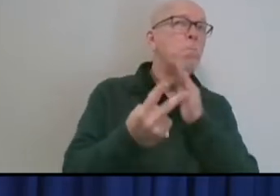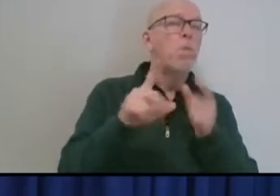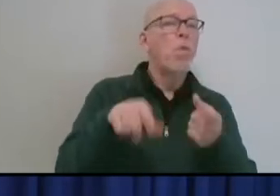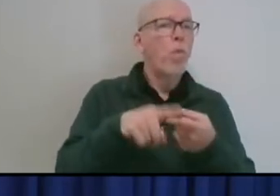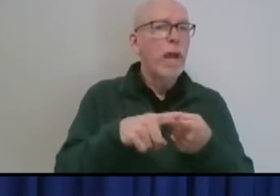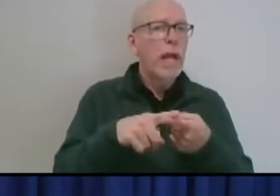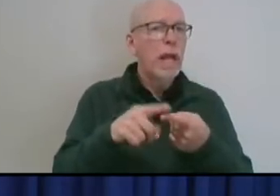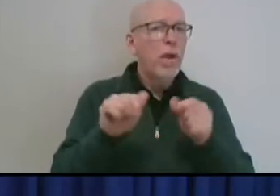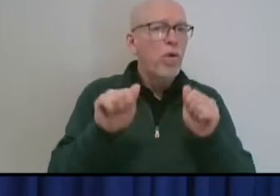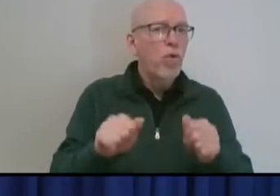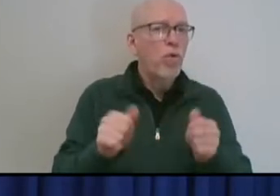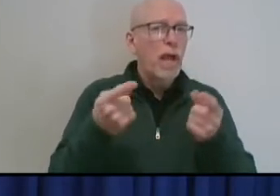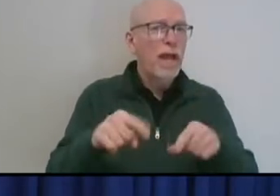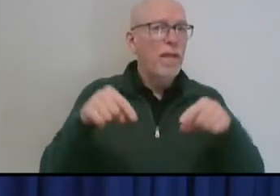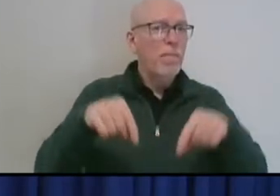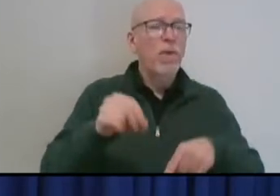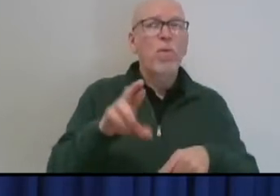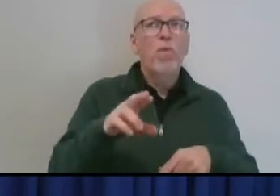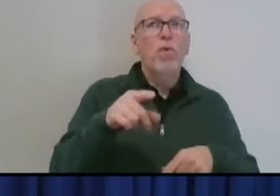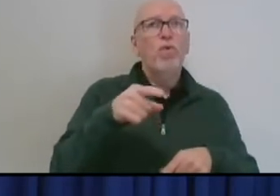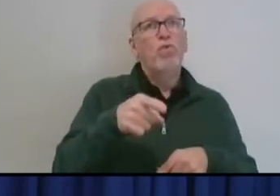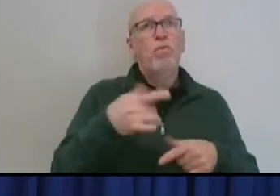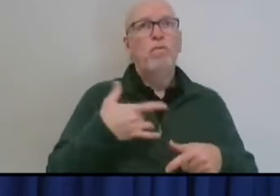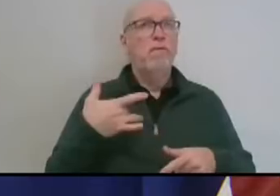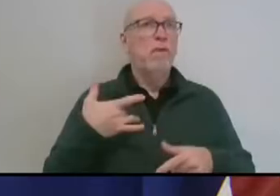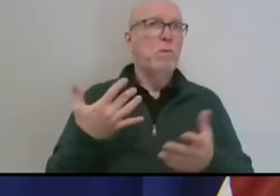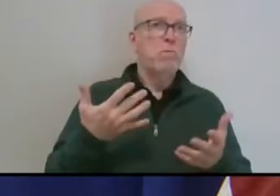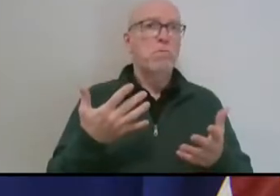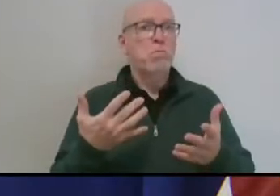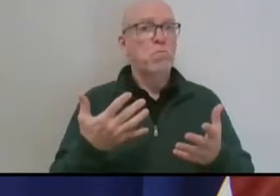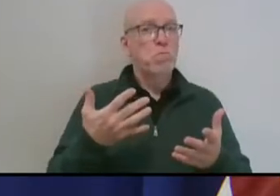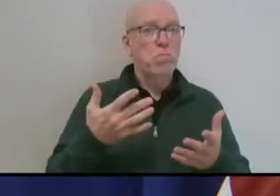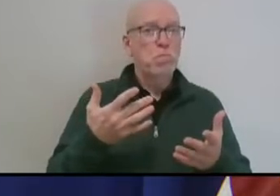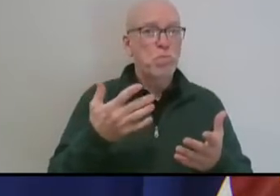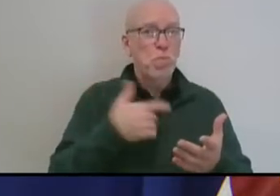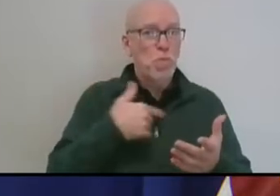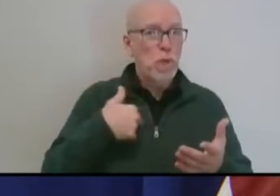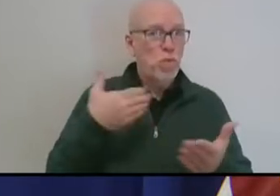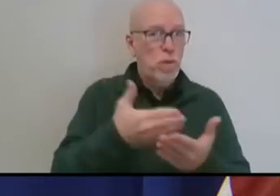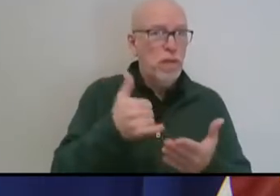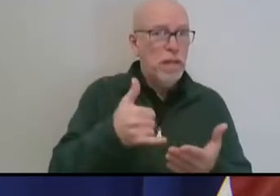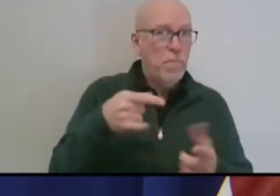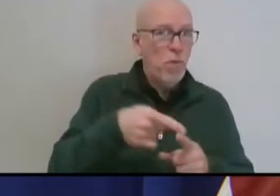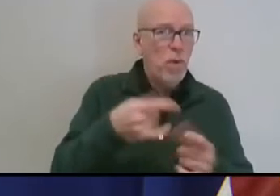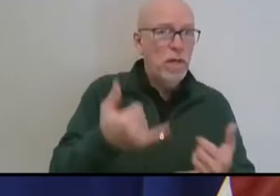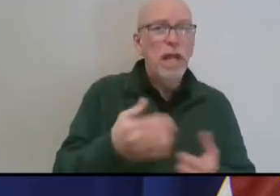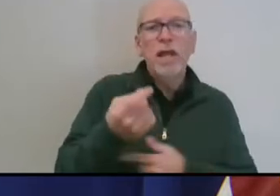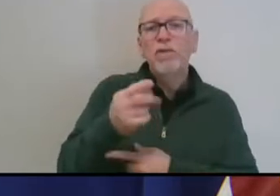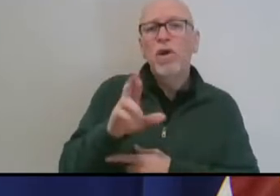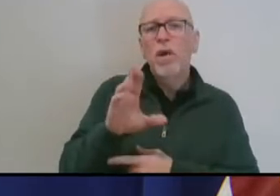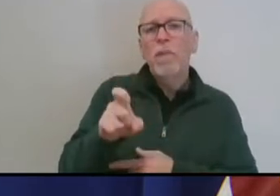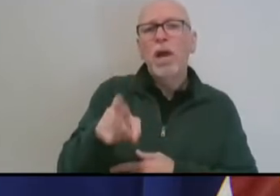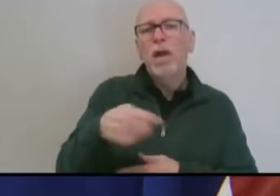that might happen here, or whether that you feel we're at that point now. And Dr. Box, I have a